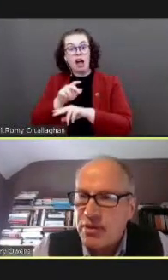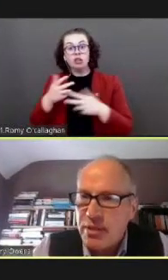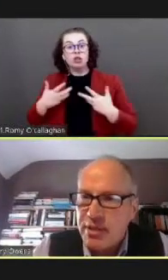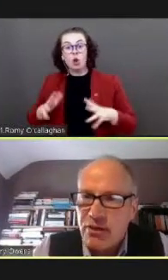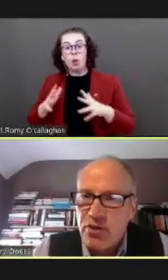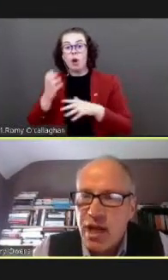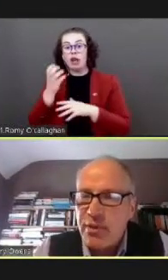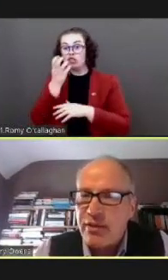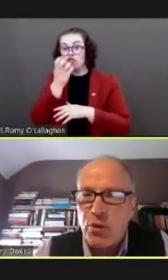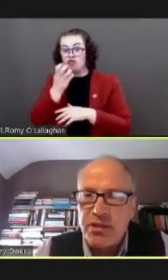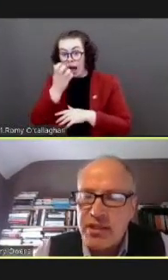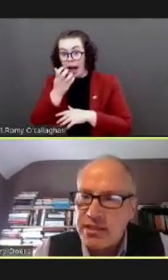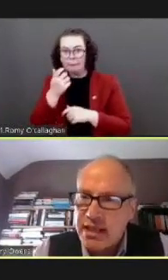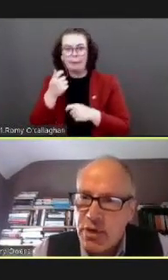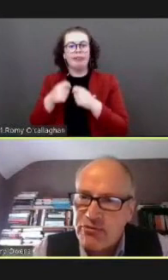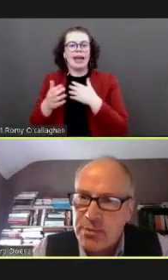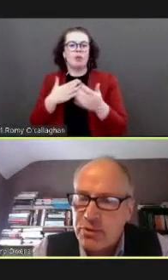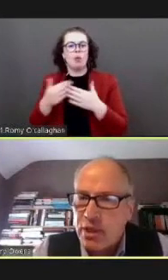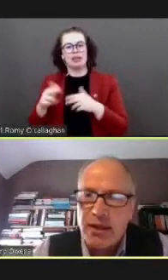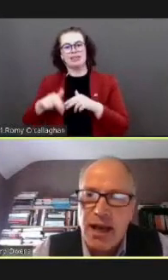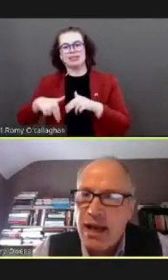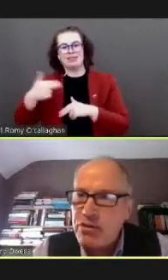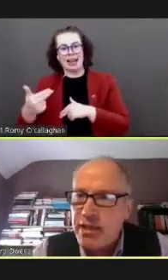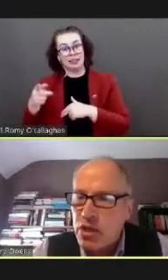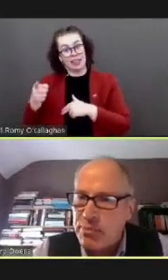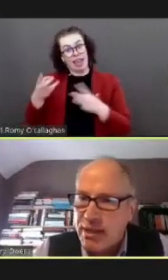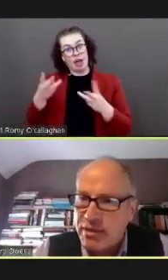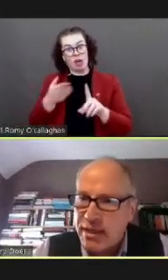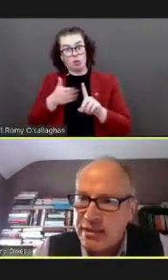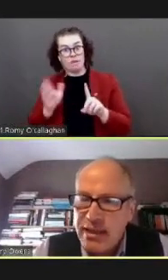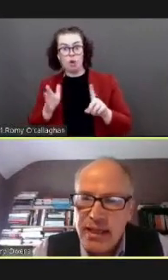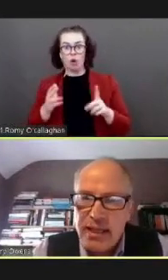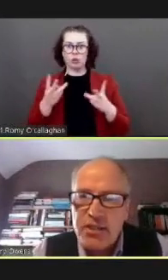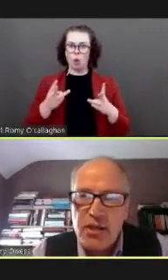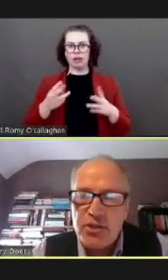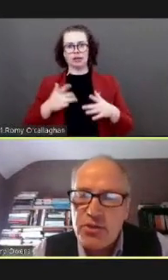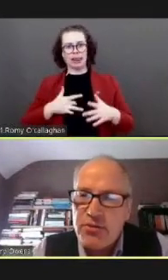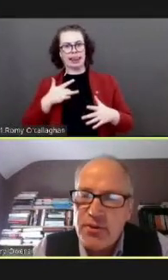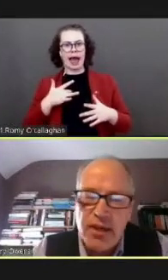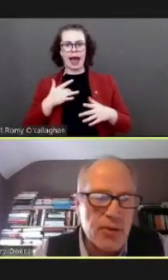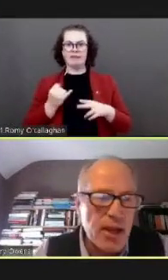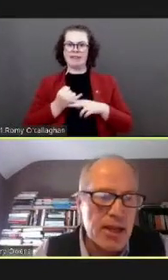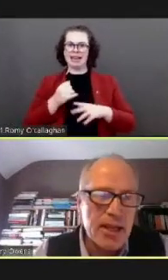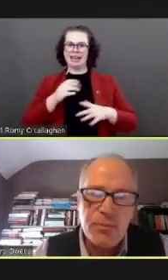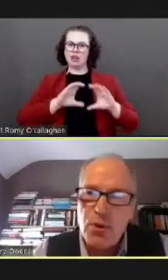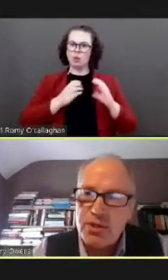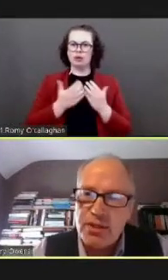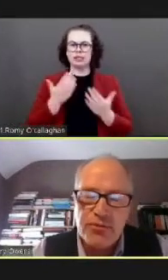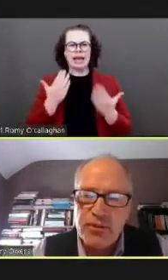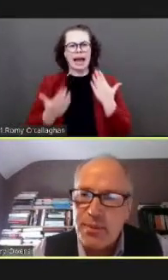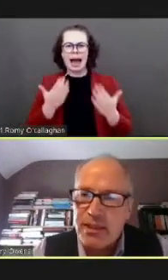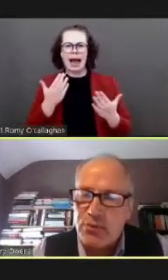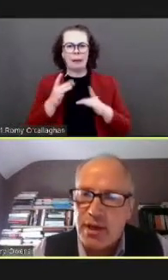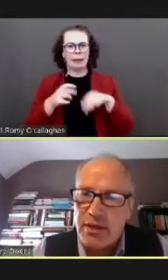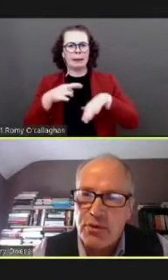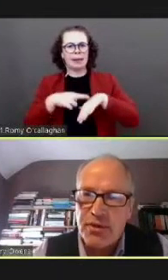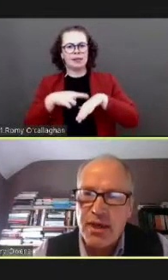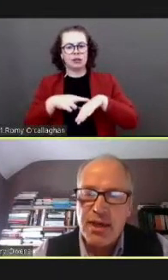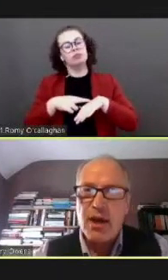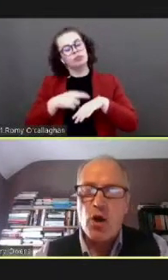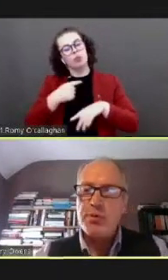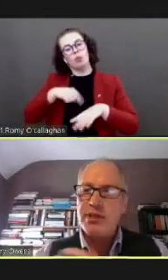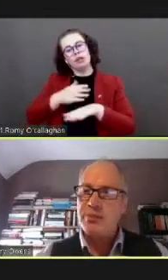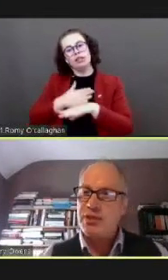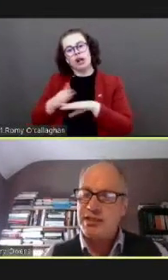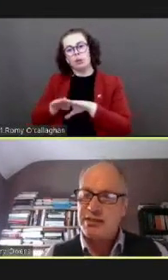not involved in committing crime and wants to stay away from it, well, how do they go about that? It starts off in a most fundamental way